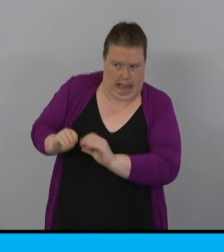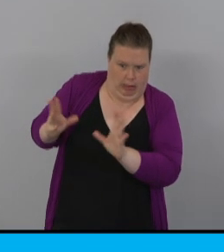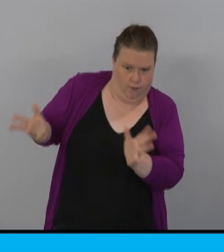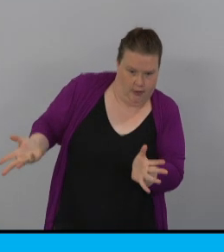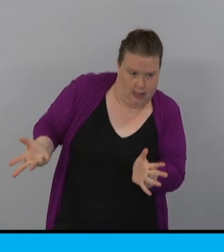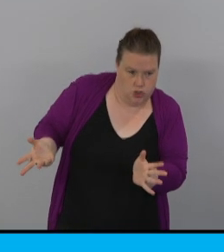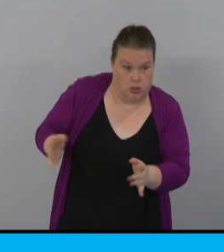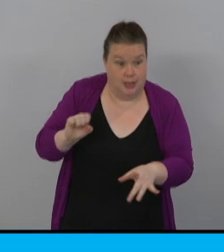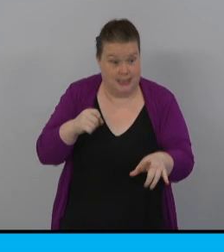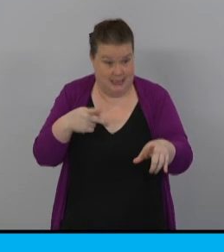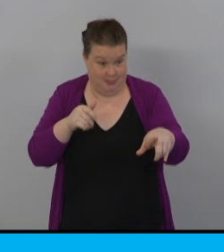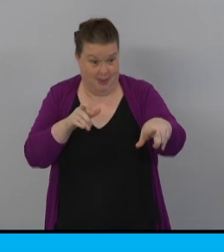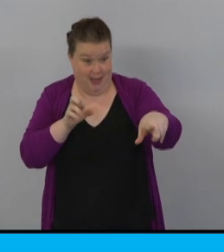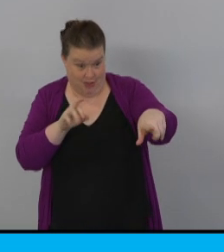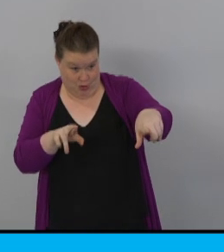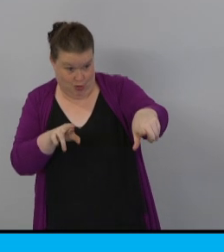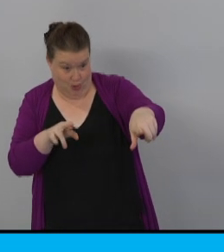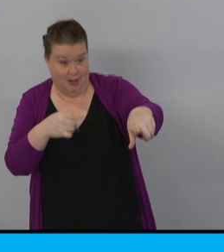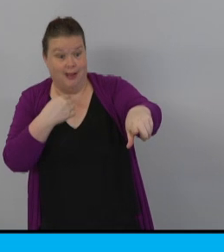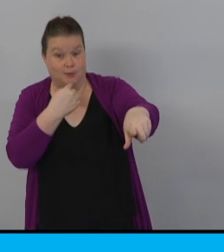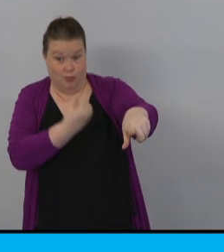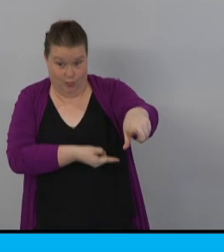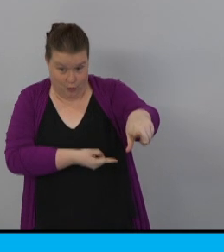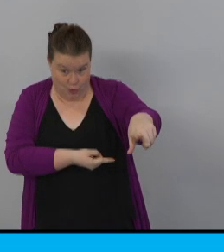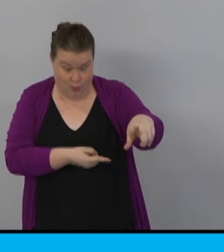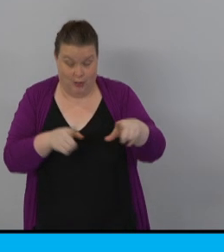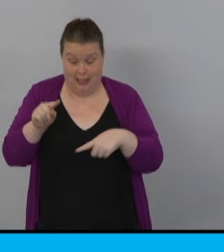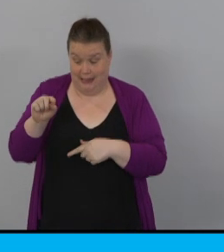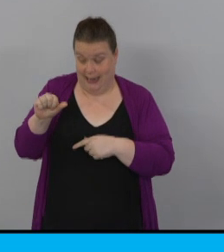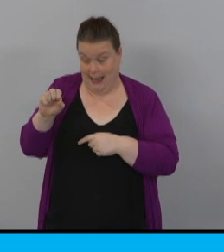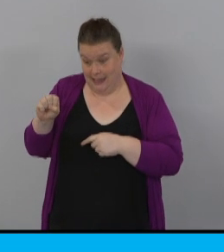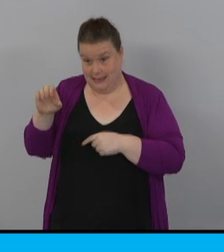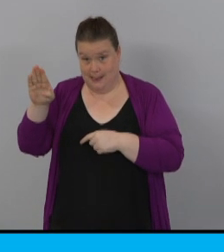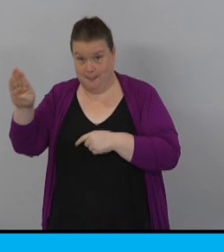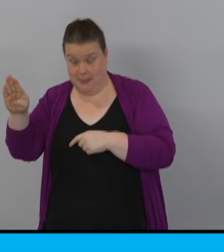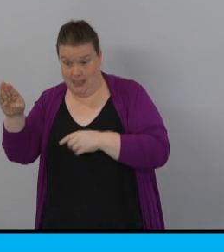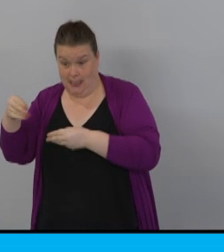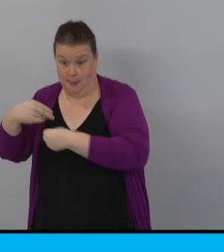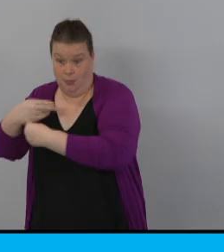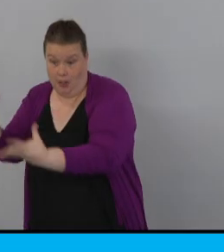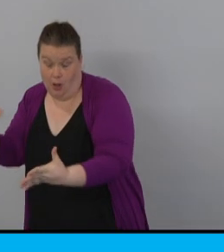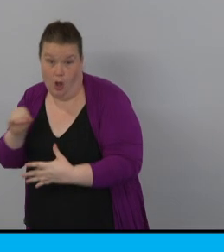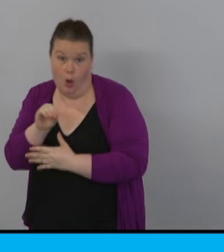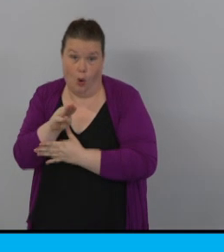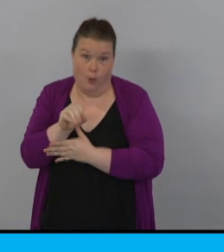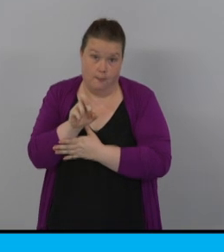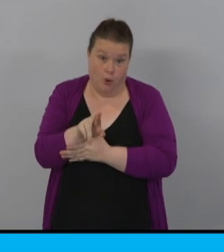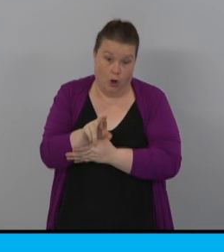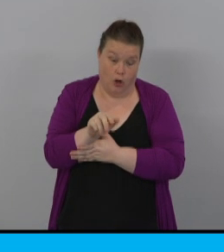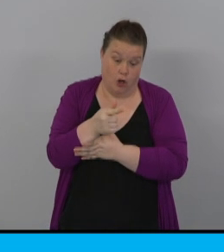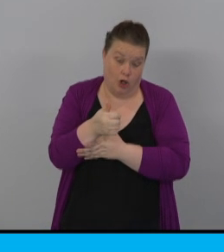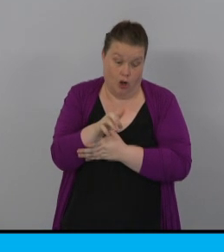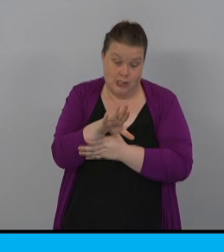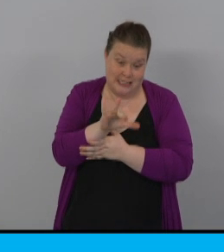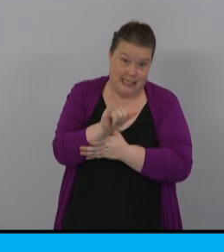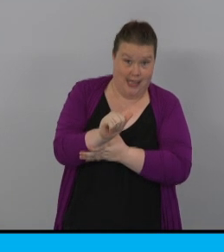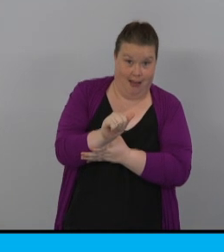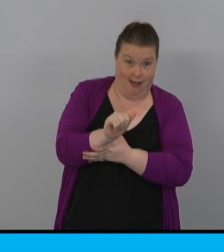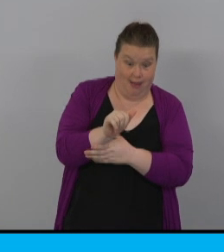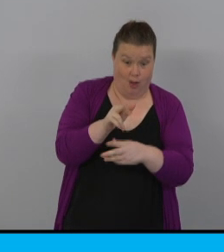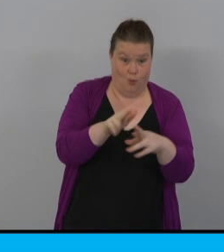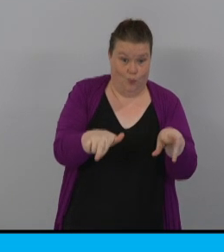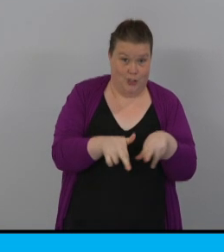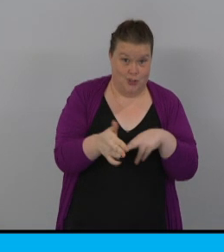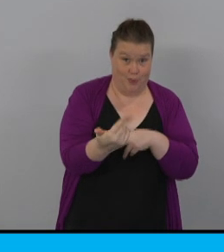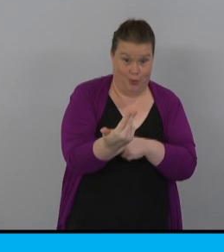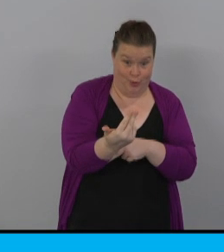3 different sources. Moat Casey put out one, Tasbo put out one, Omar Garcia put out one on Region 13, ran the same